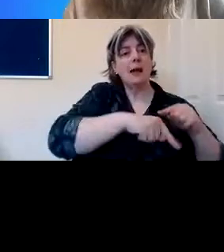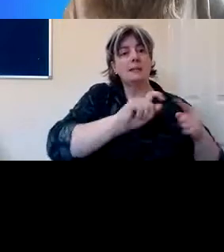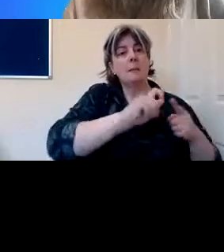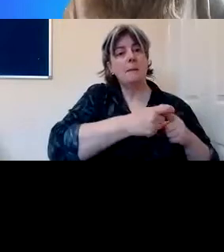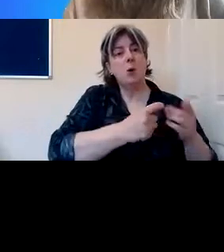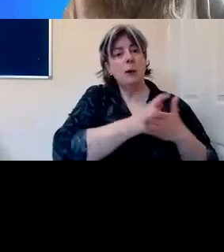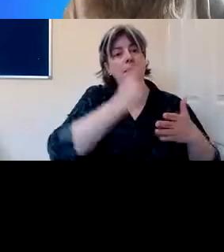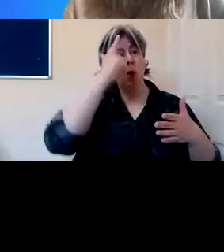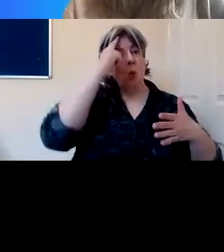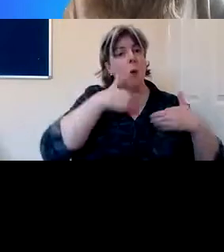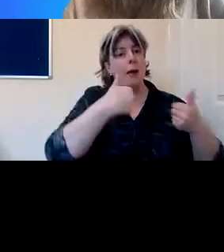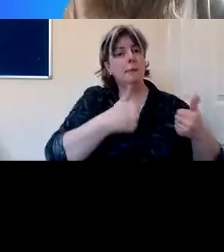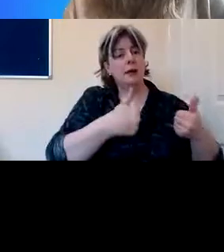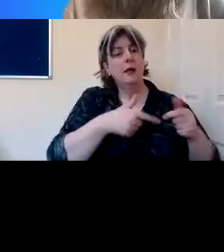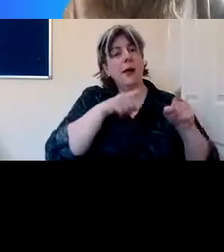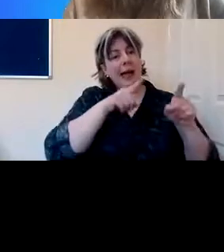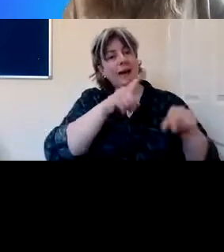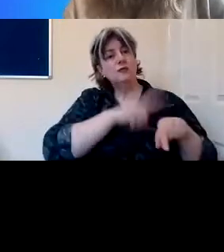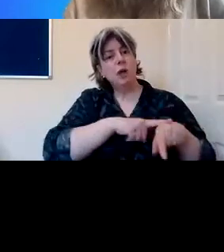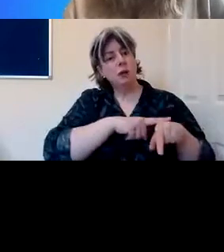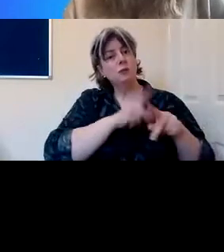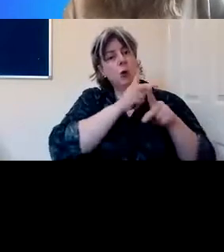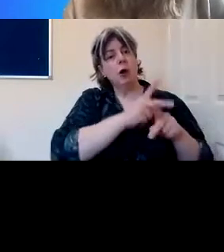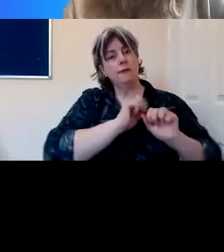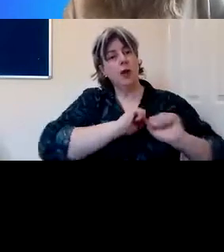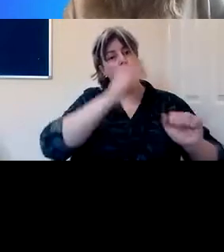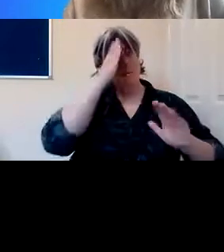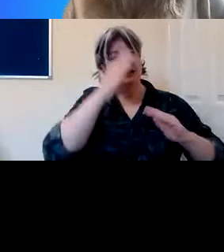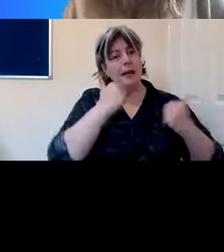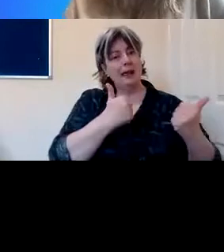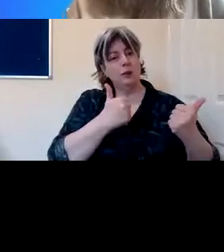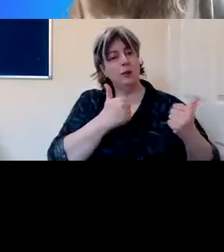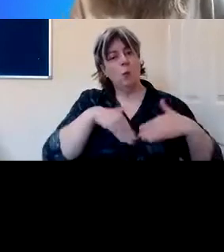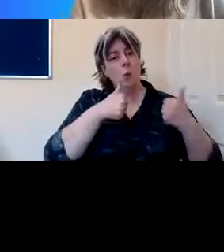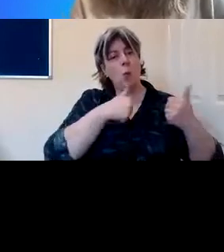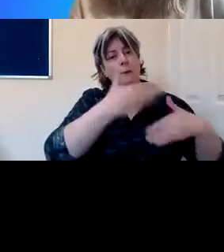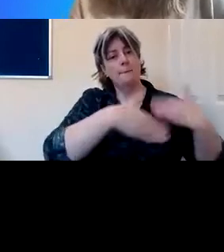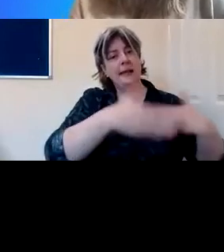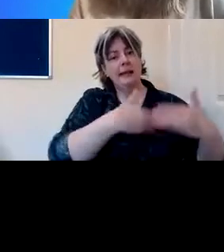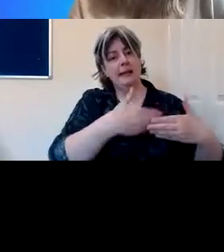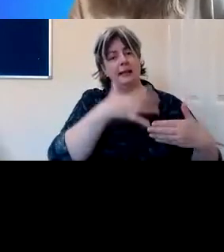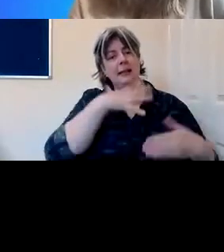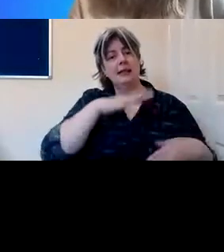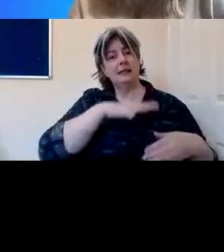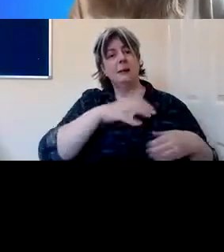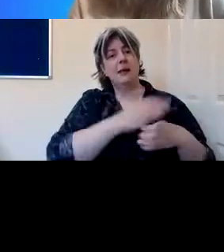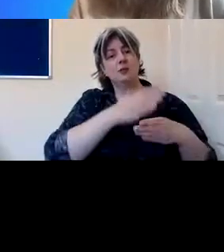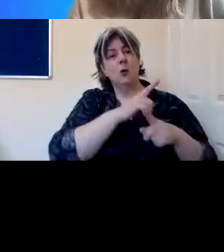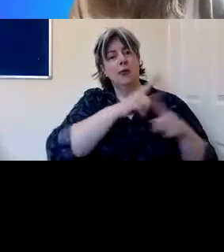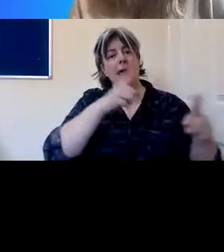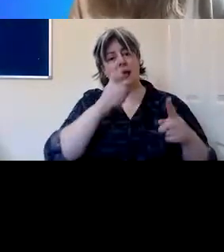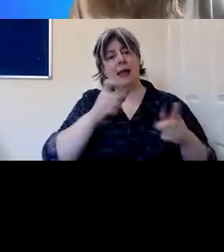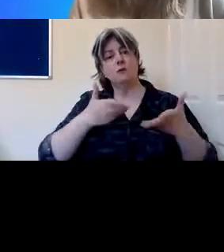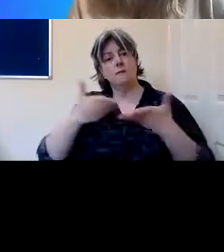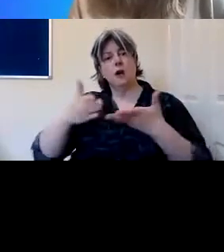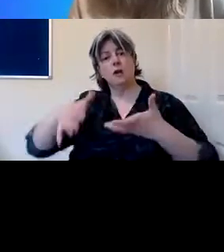care of their own mental health and well-being needs, to make sure that they can provide that complex leadership that